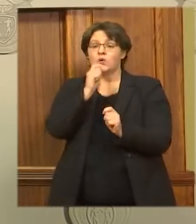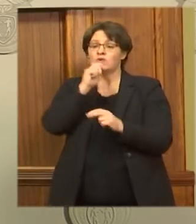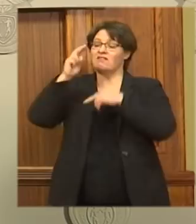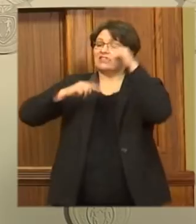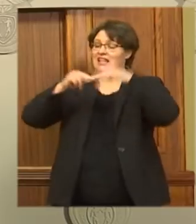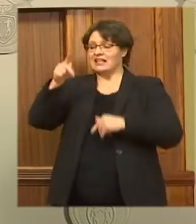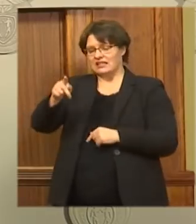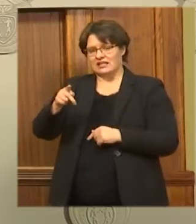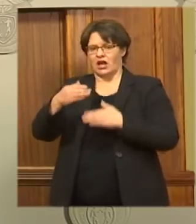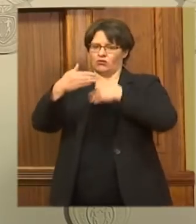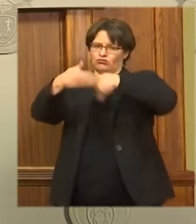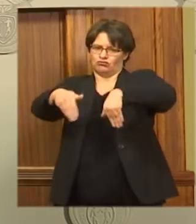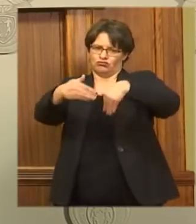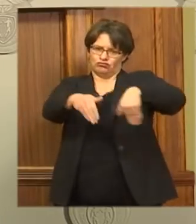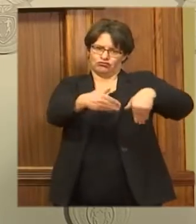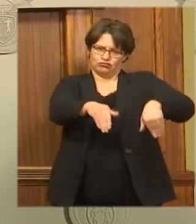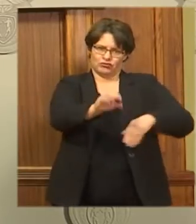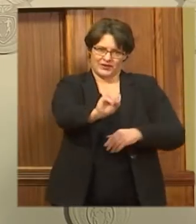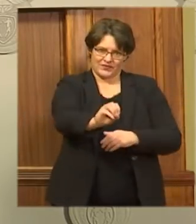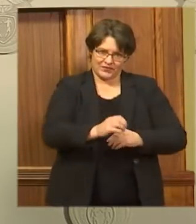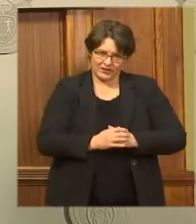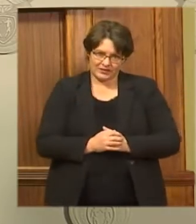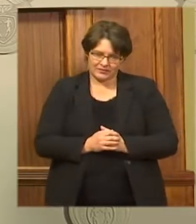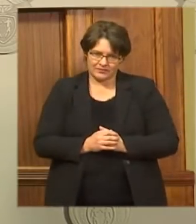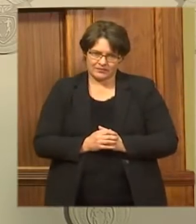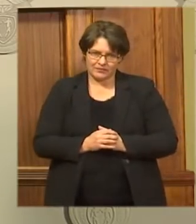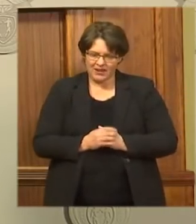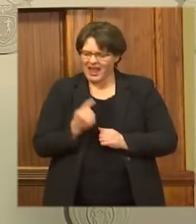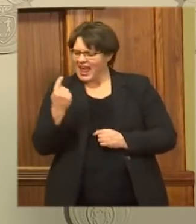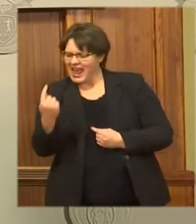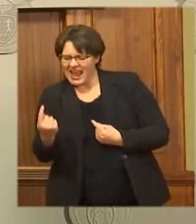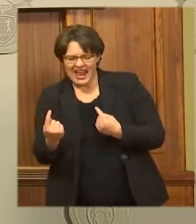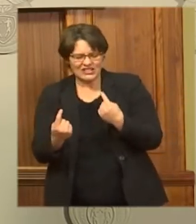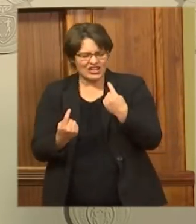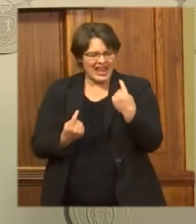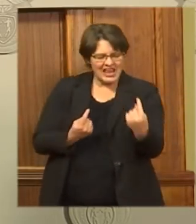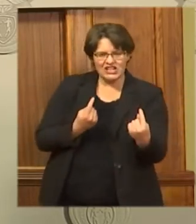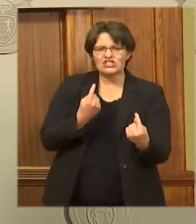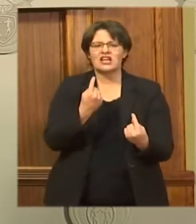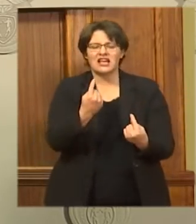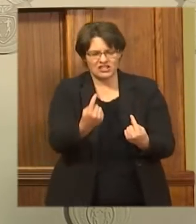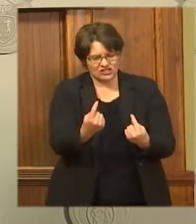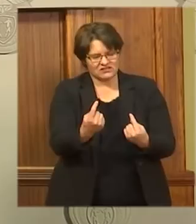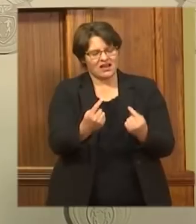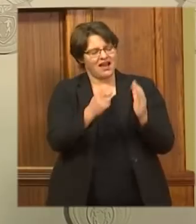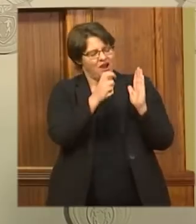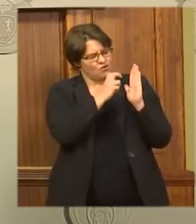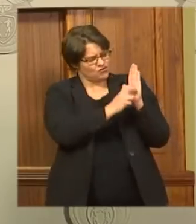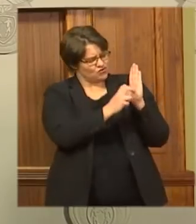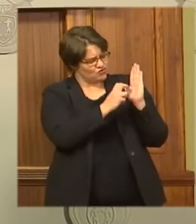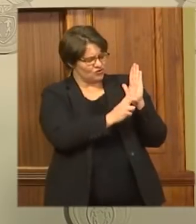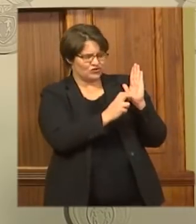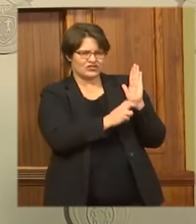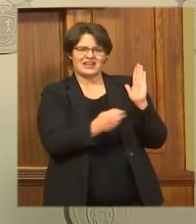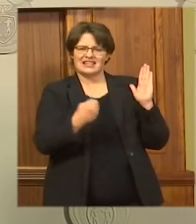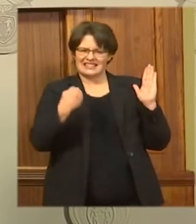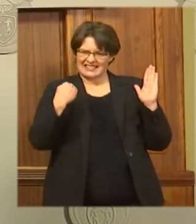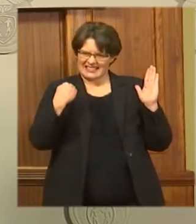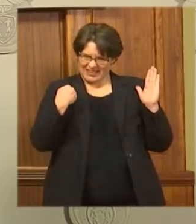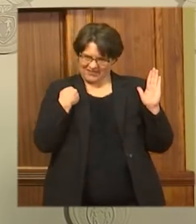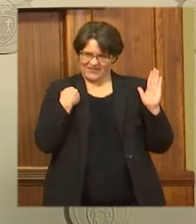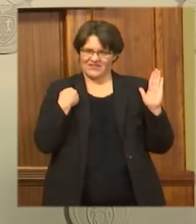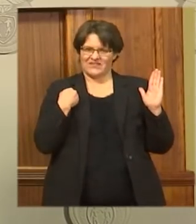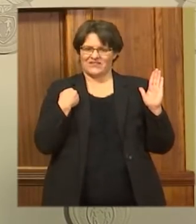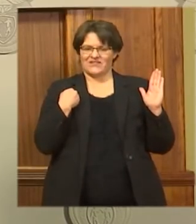facilities. In each instance, specific and stringent safety